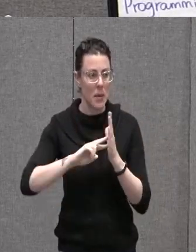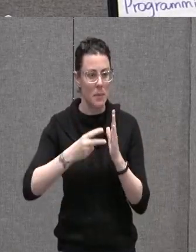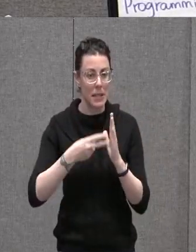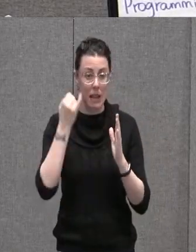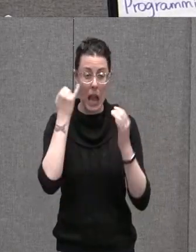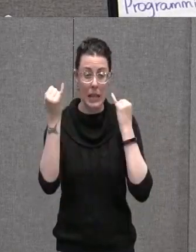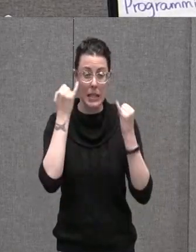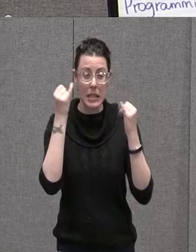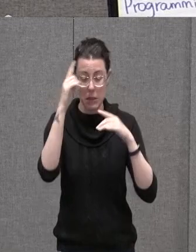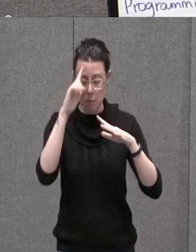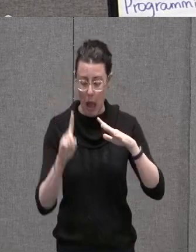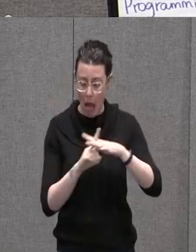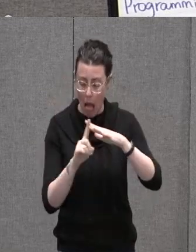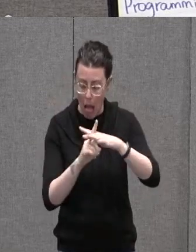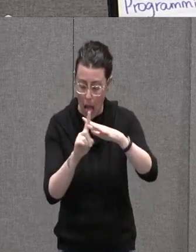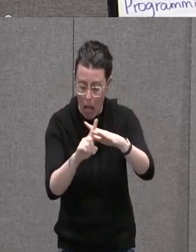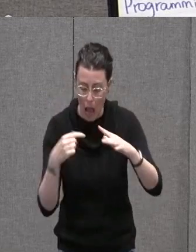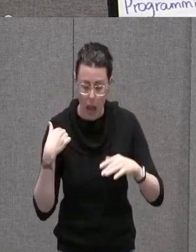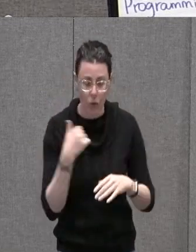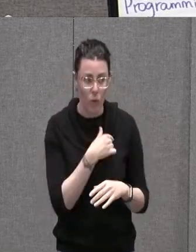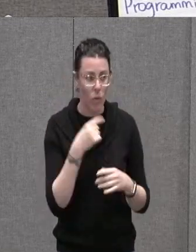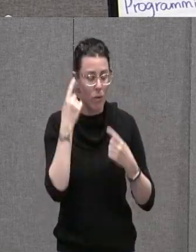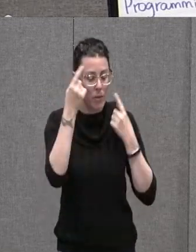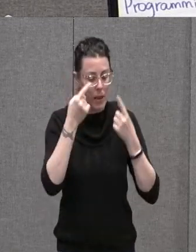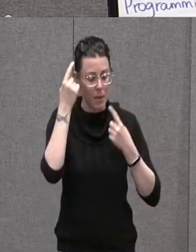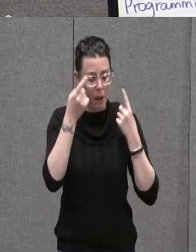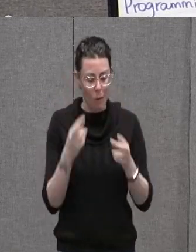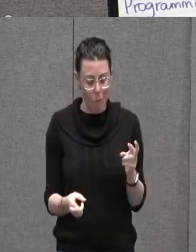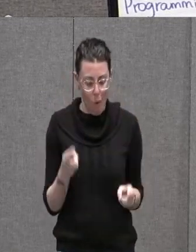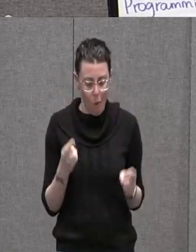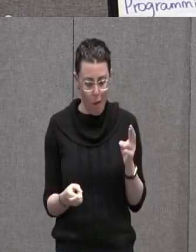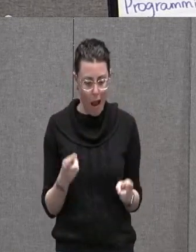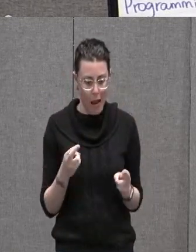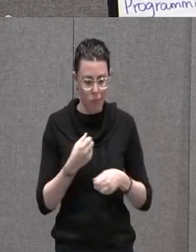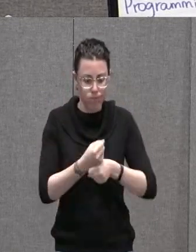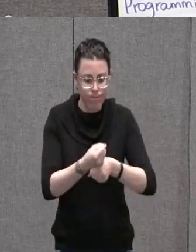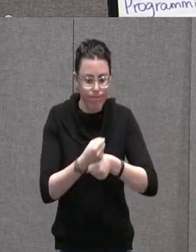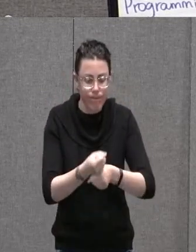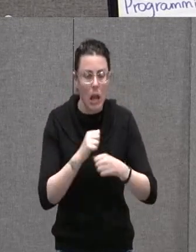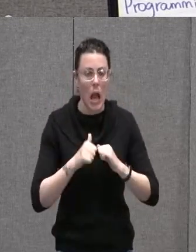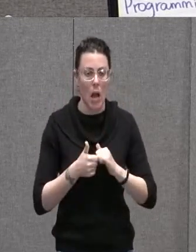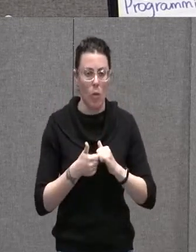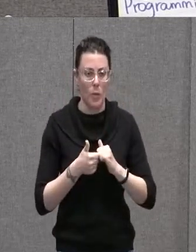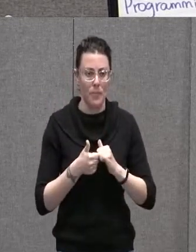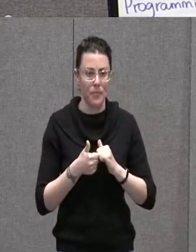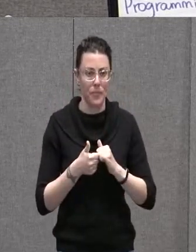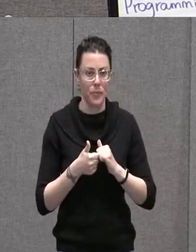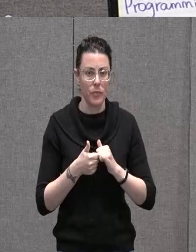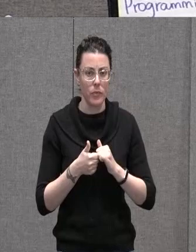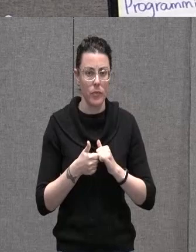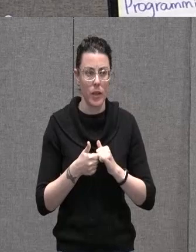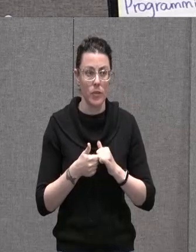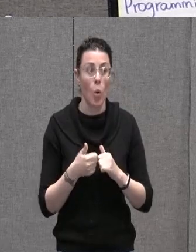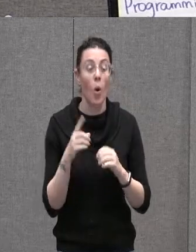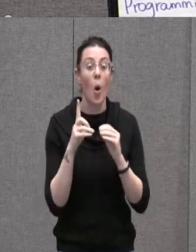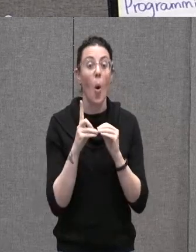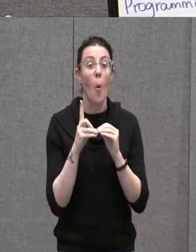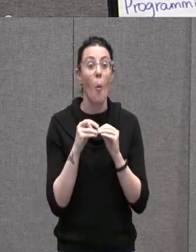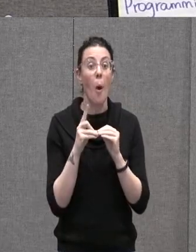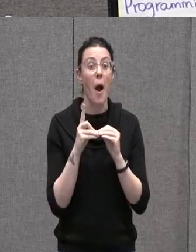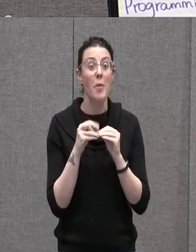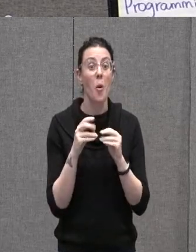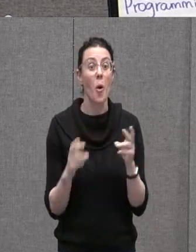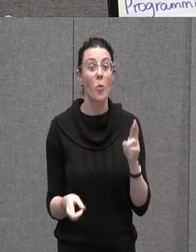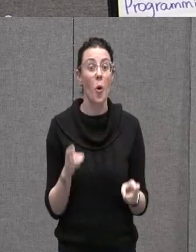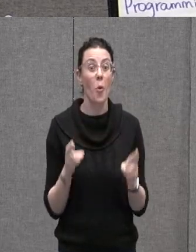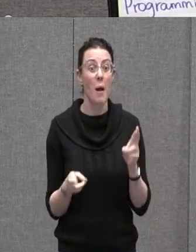robot could be put together. Okay. Okay? Now, we have one more robot to share. I forgot to bring up the UV robot.